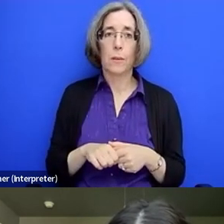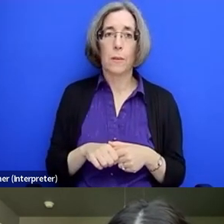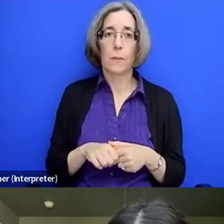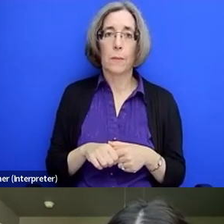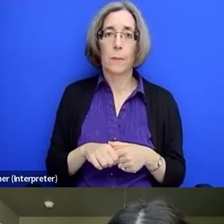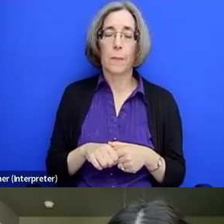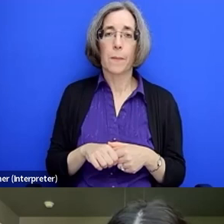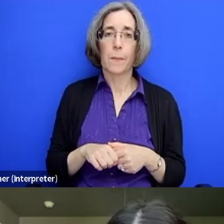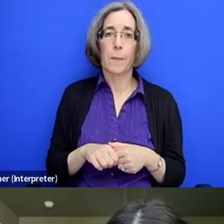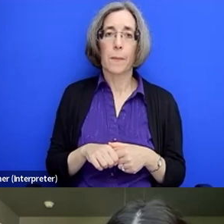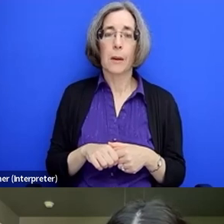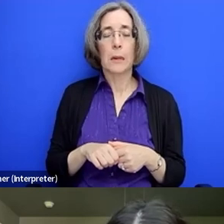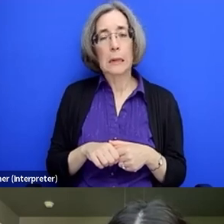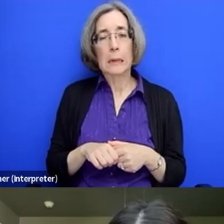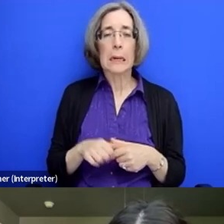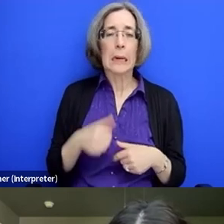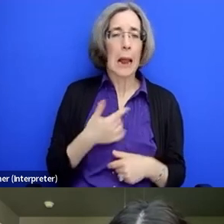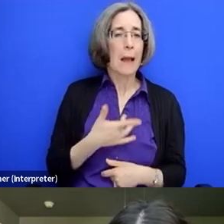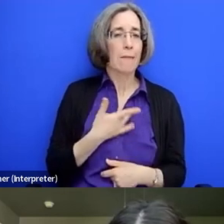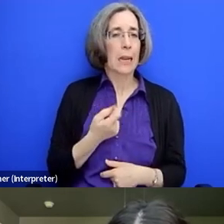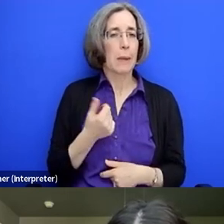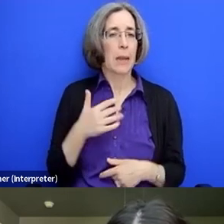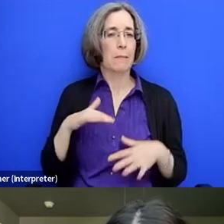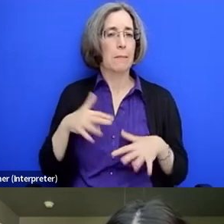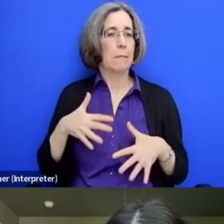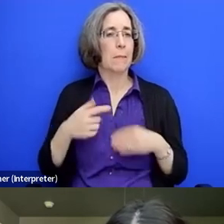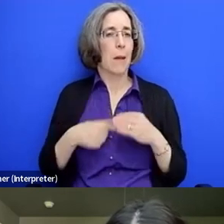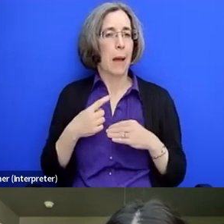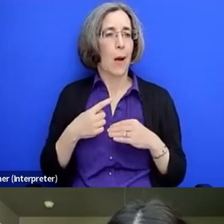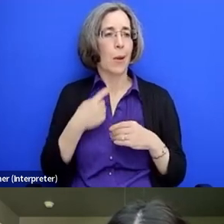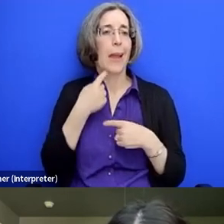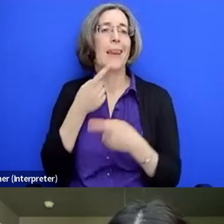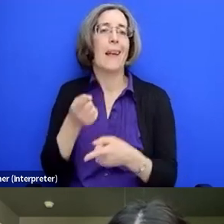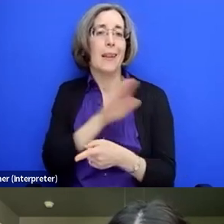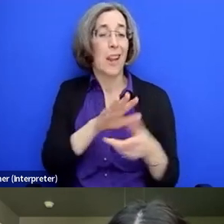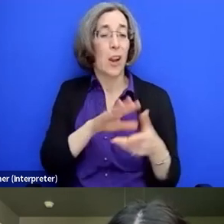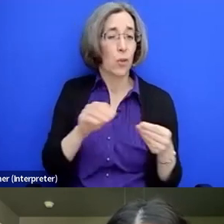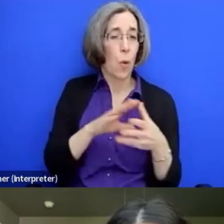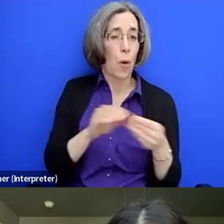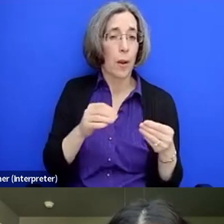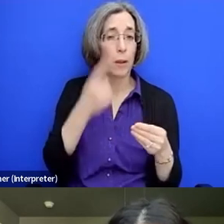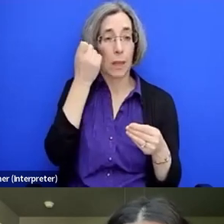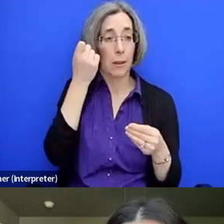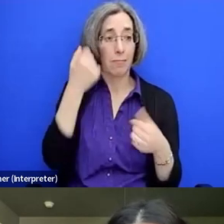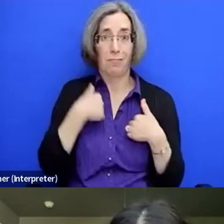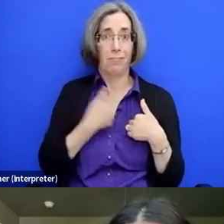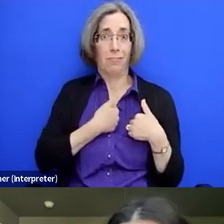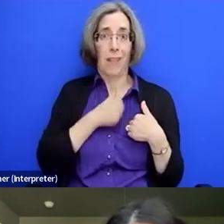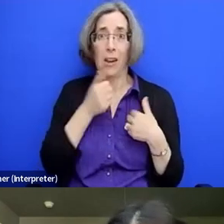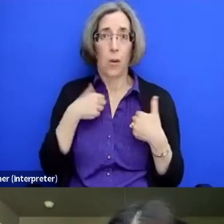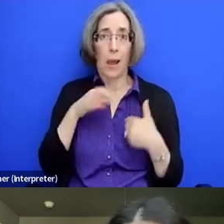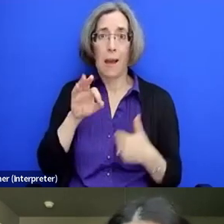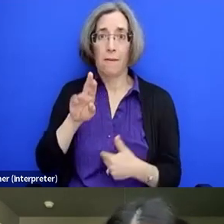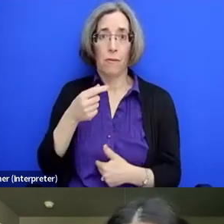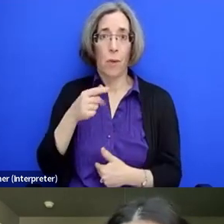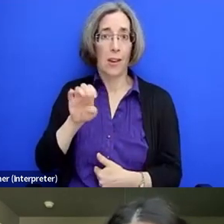I have had some anxiety about being this storyteller because I don't have Fragile X syndrome. I don't